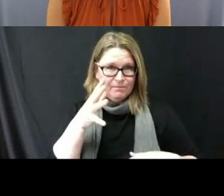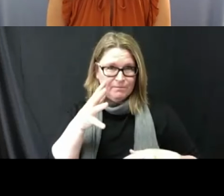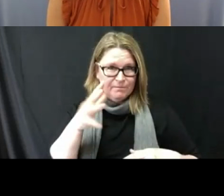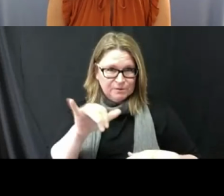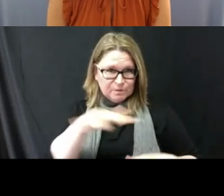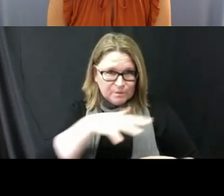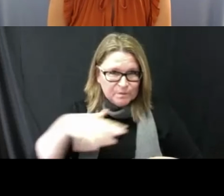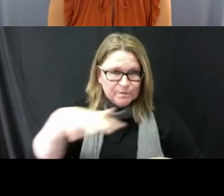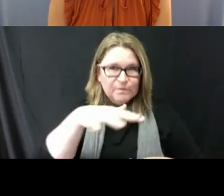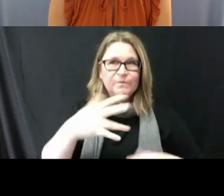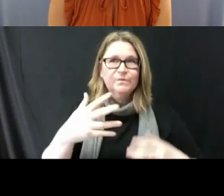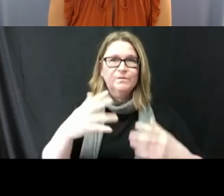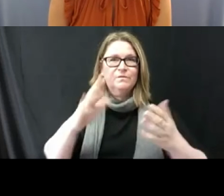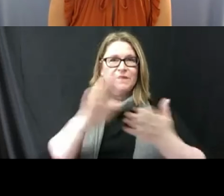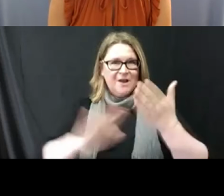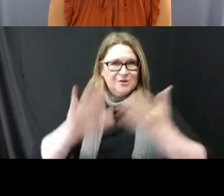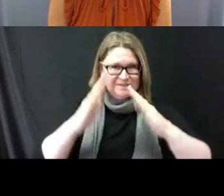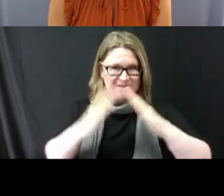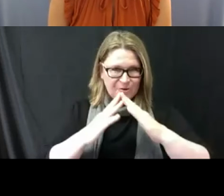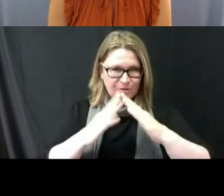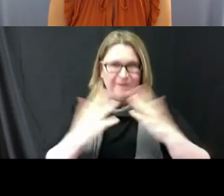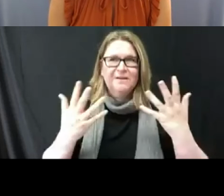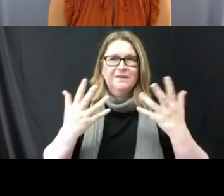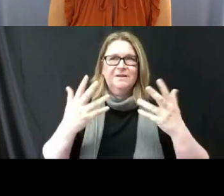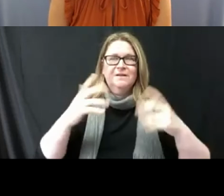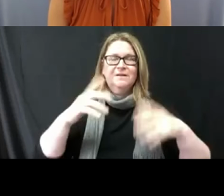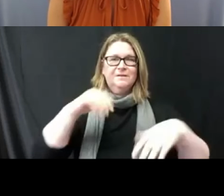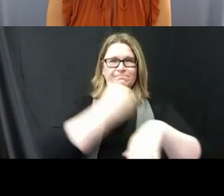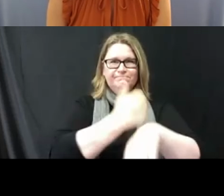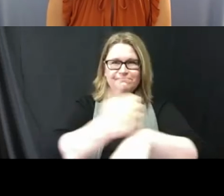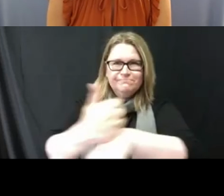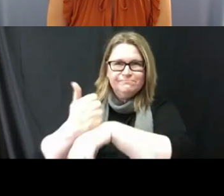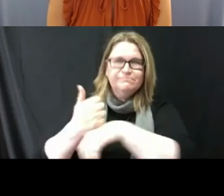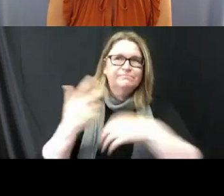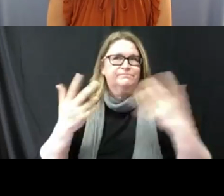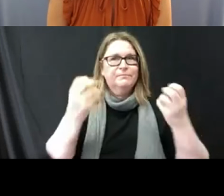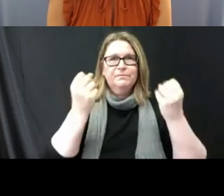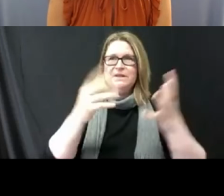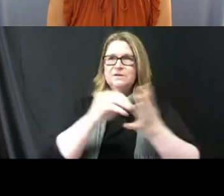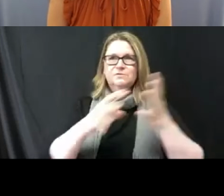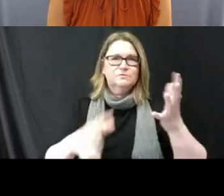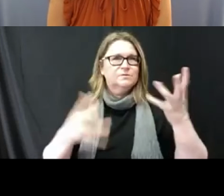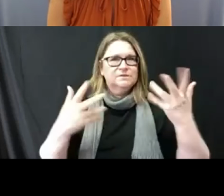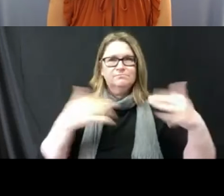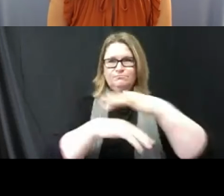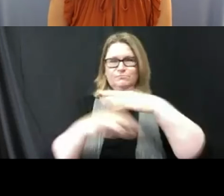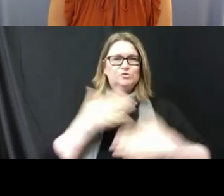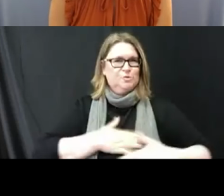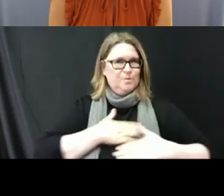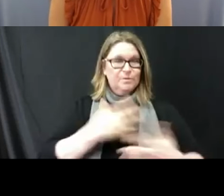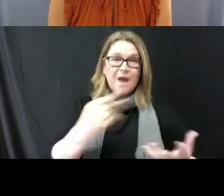There is a lot of farmland around. Lots